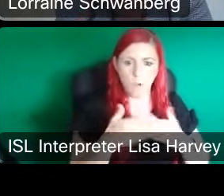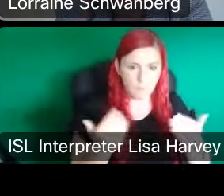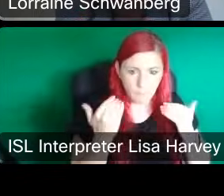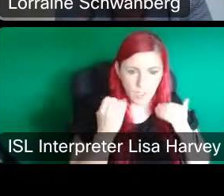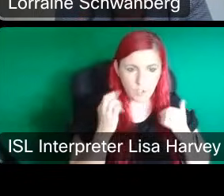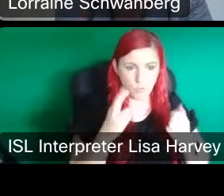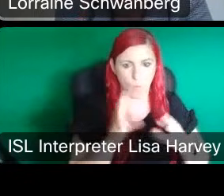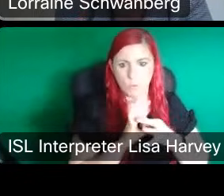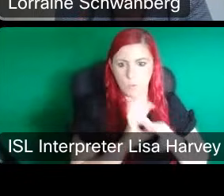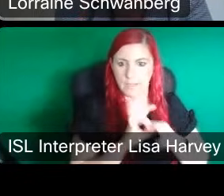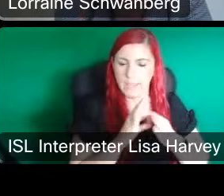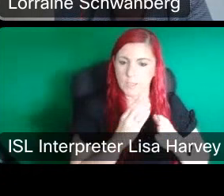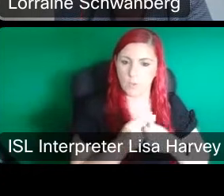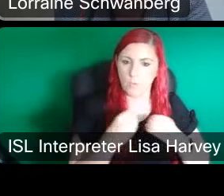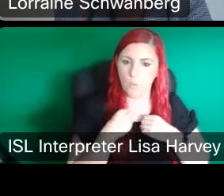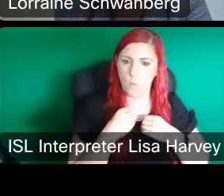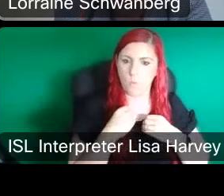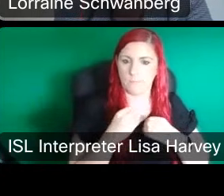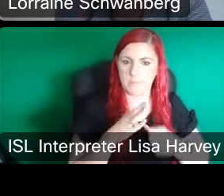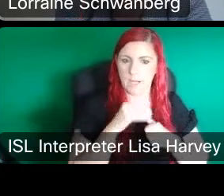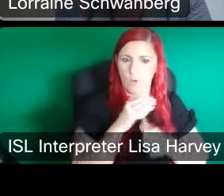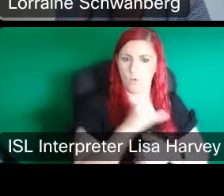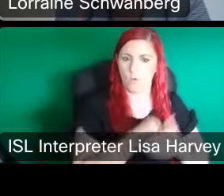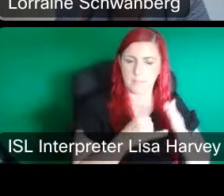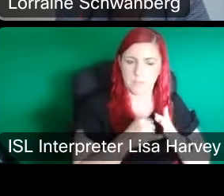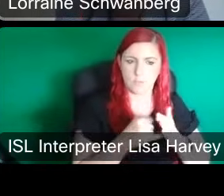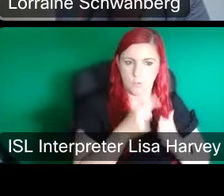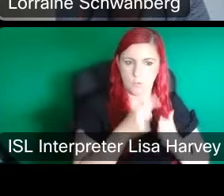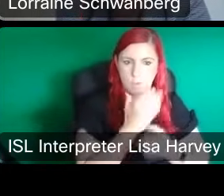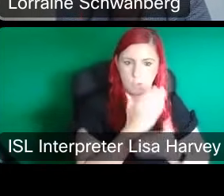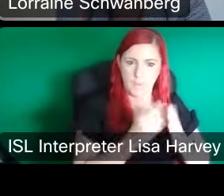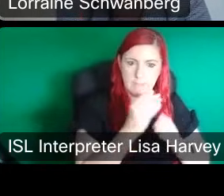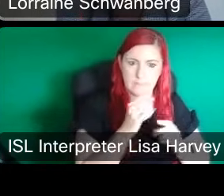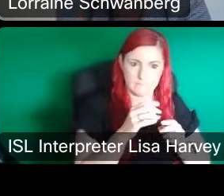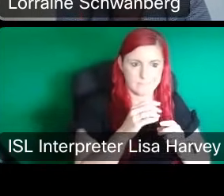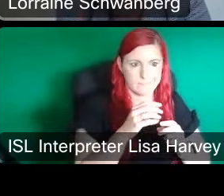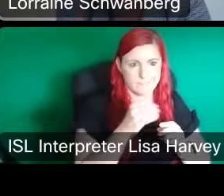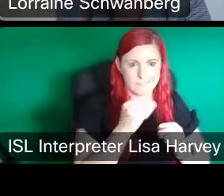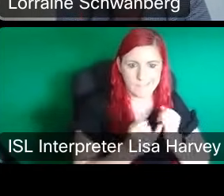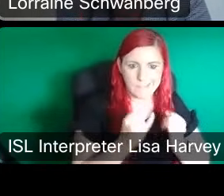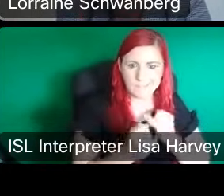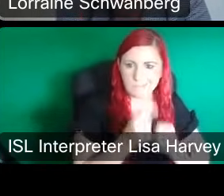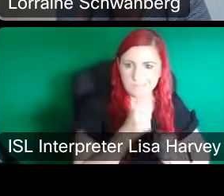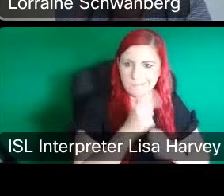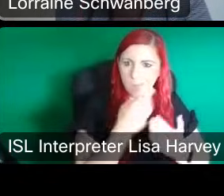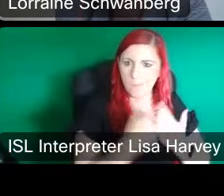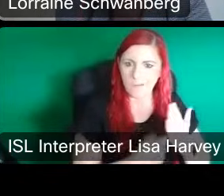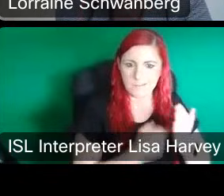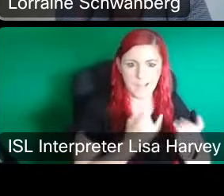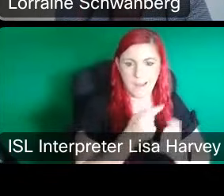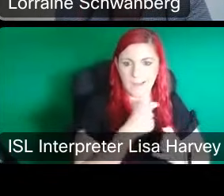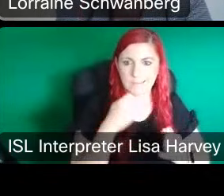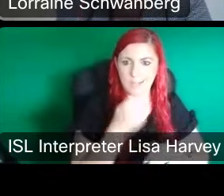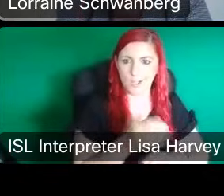your particular organisation on some of the details around the policy. And as I said